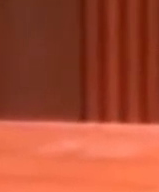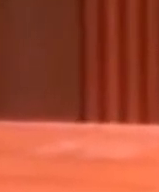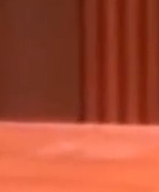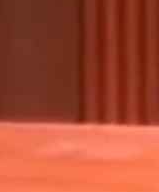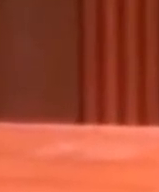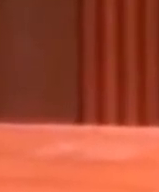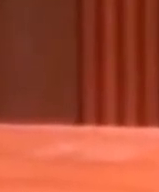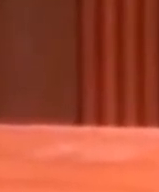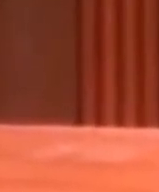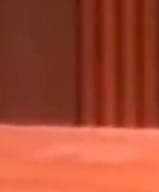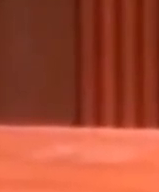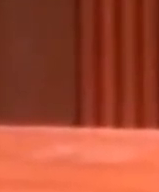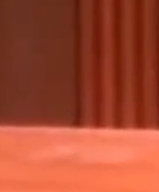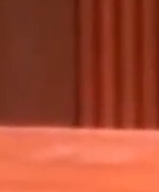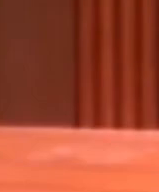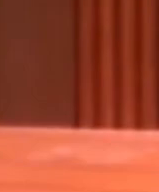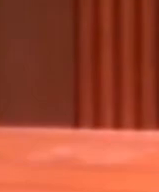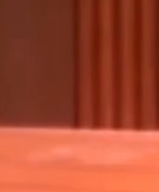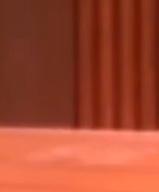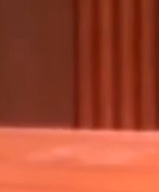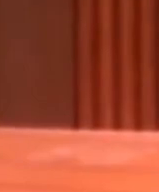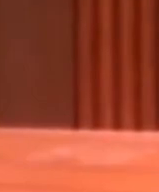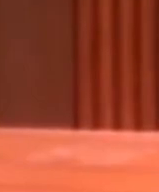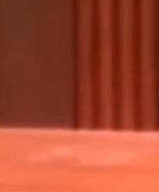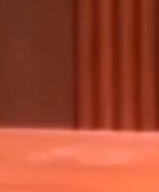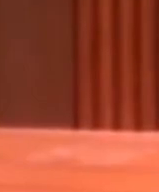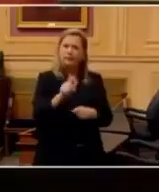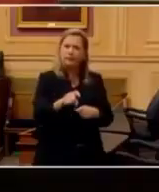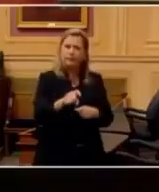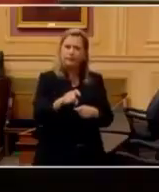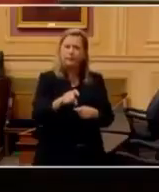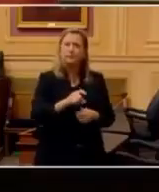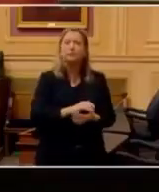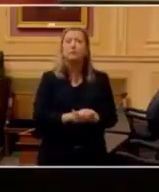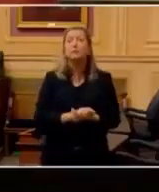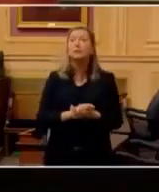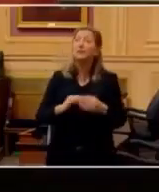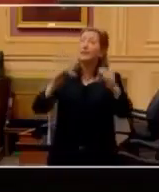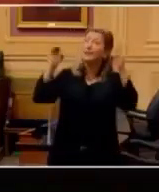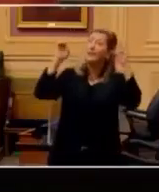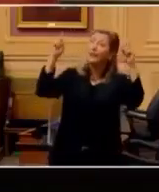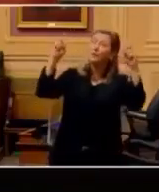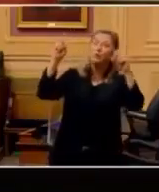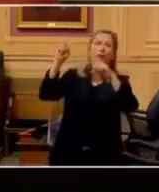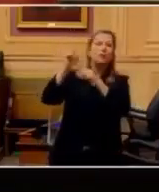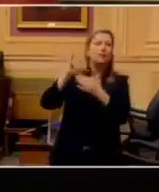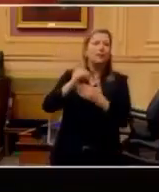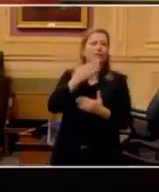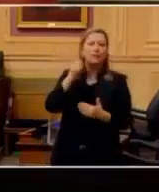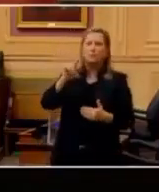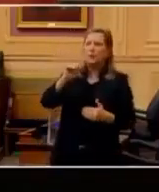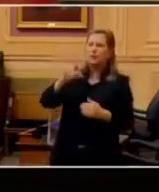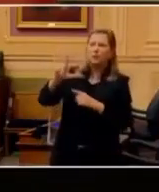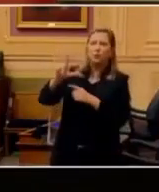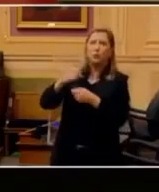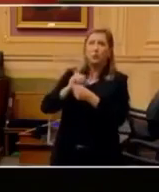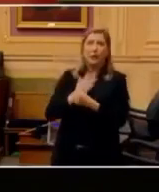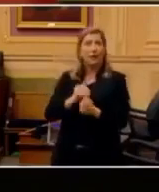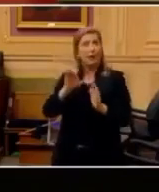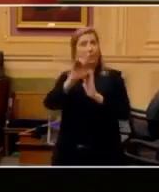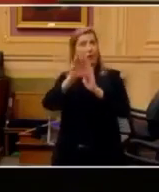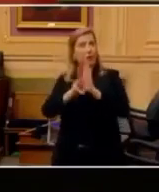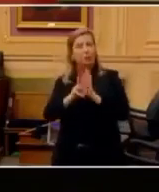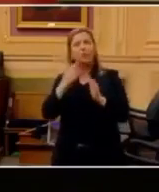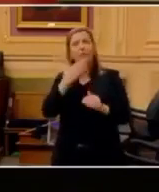emotional, physical and academic well-being of each individual. Education is the best tool we have to make our Commonwealth a